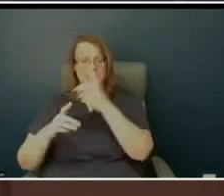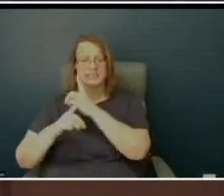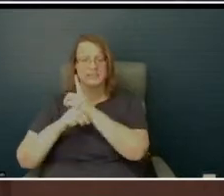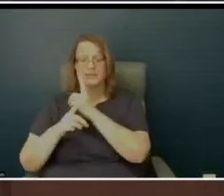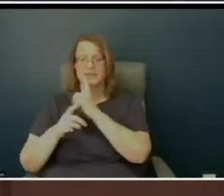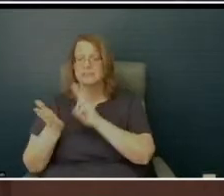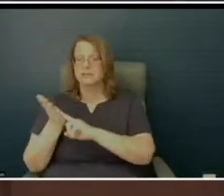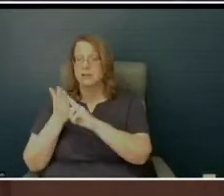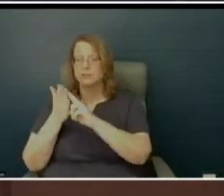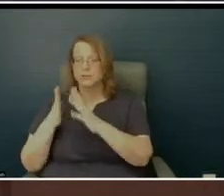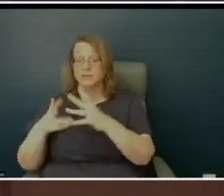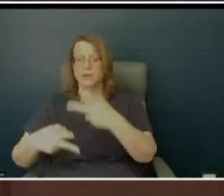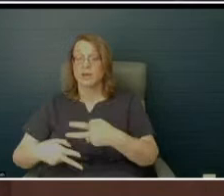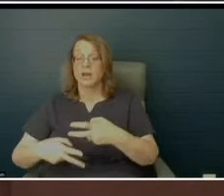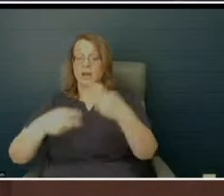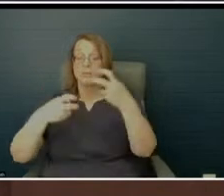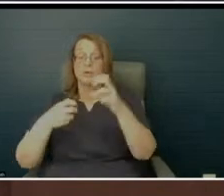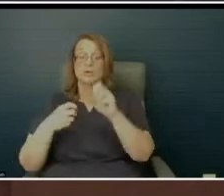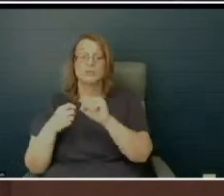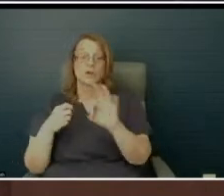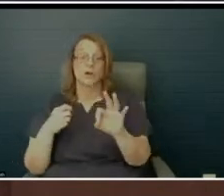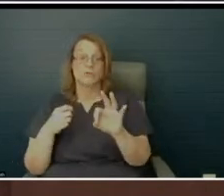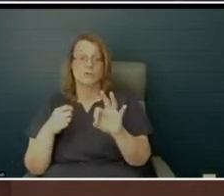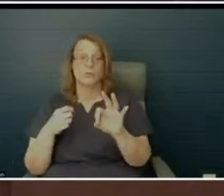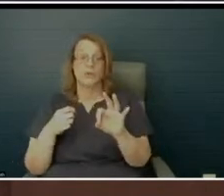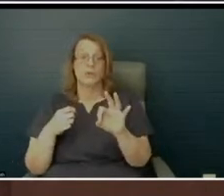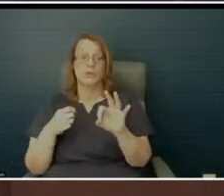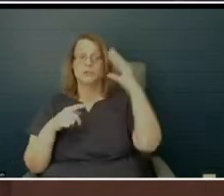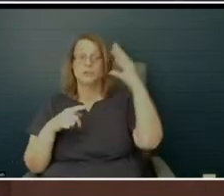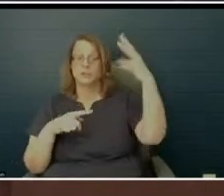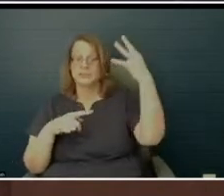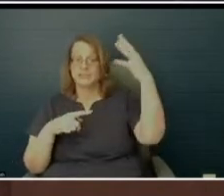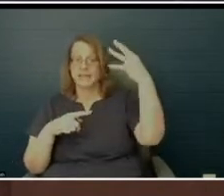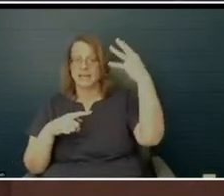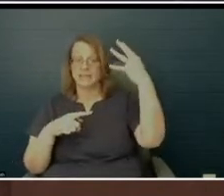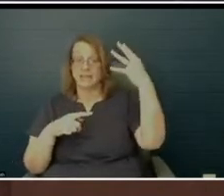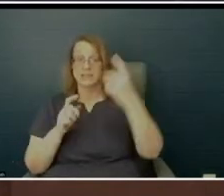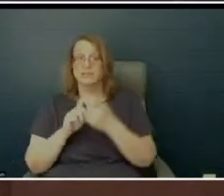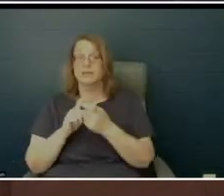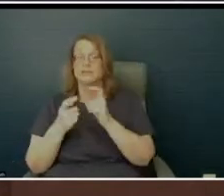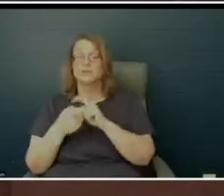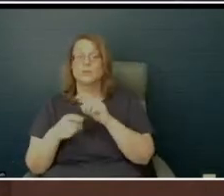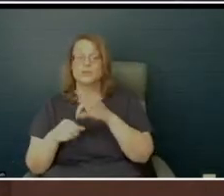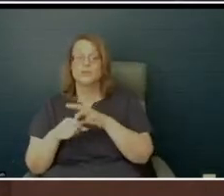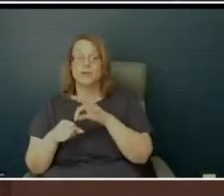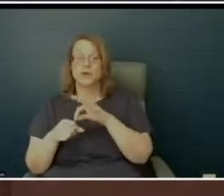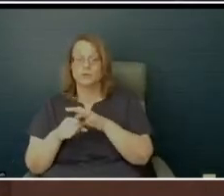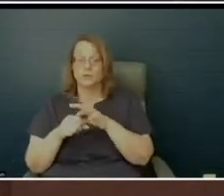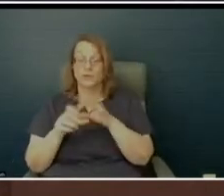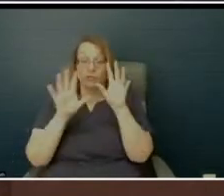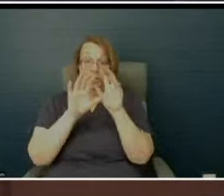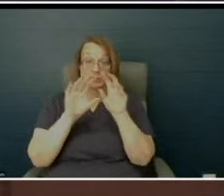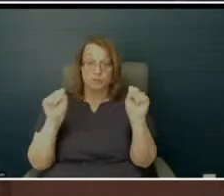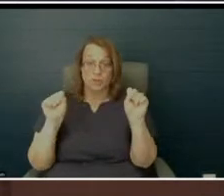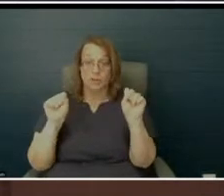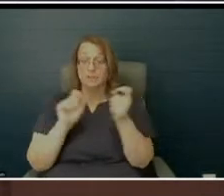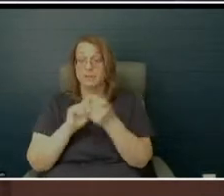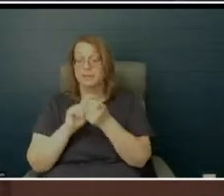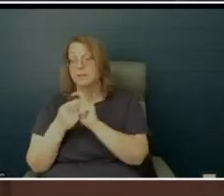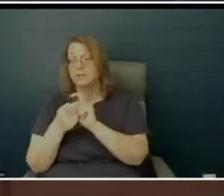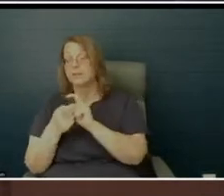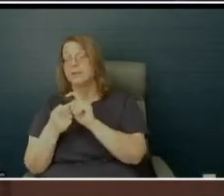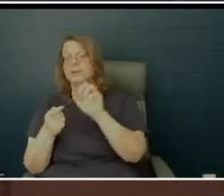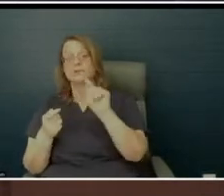software to a satellite that switched votes from Trump to Biden. The Select Committee investigation found that this